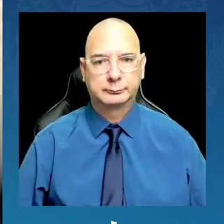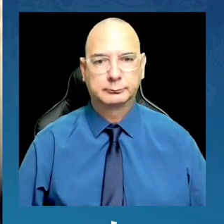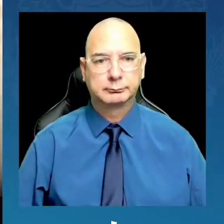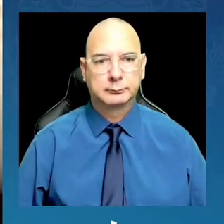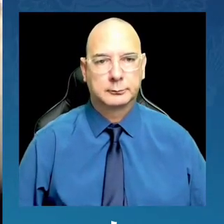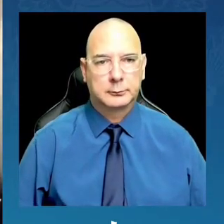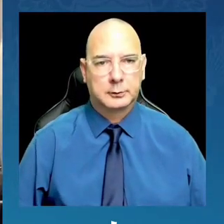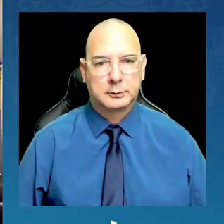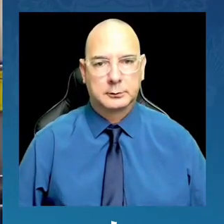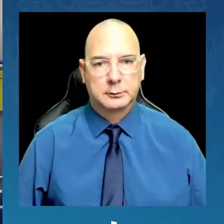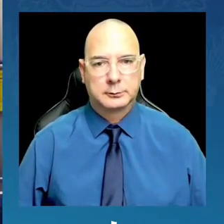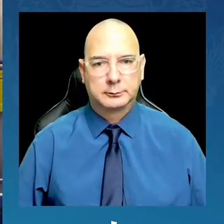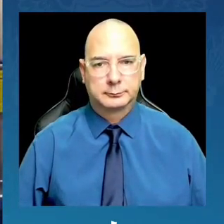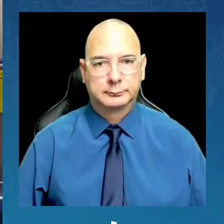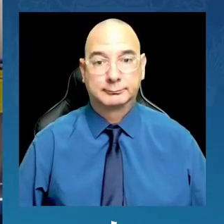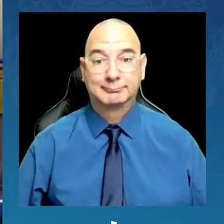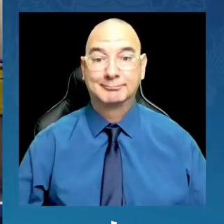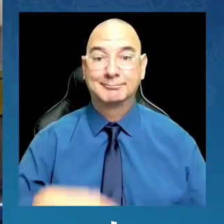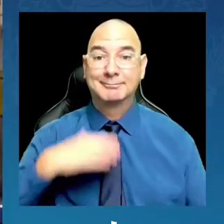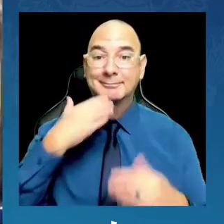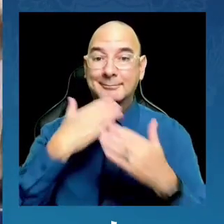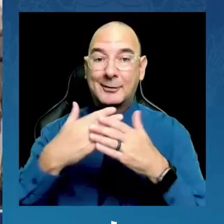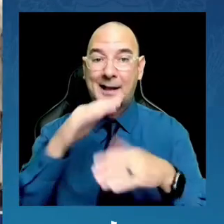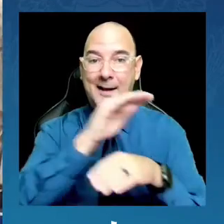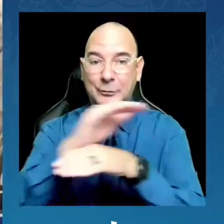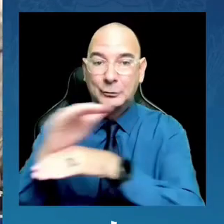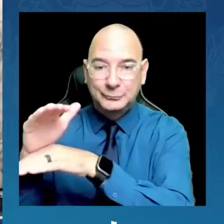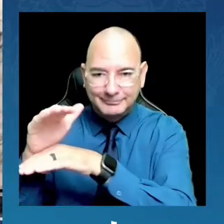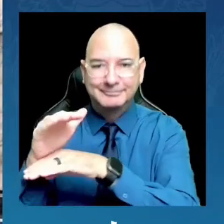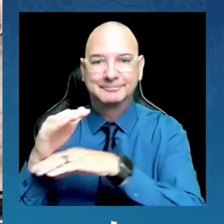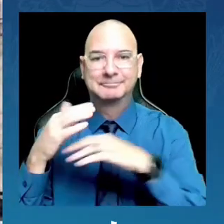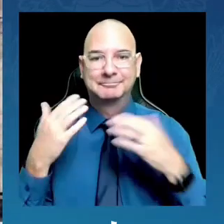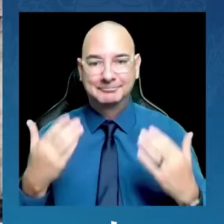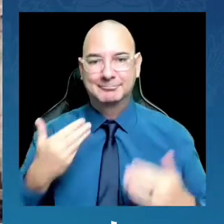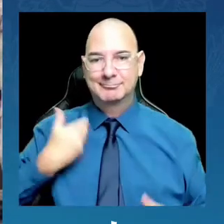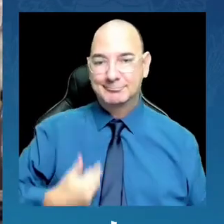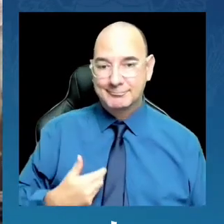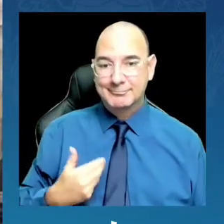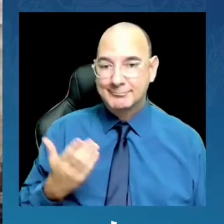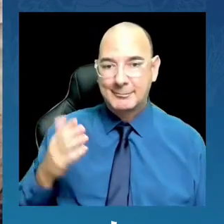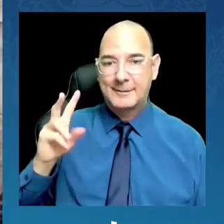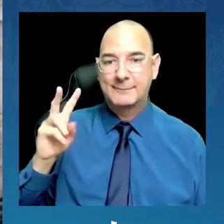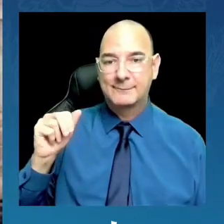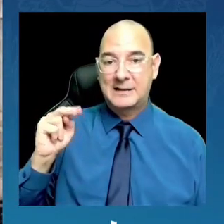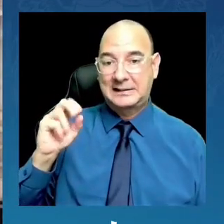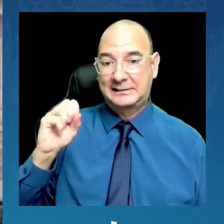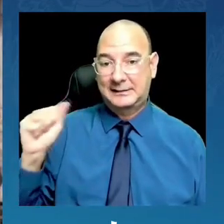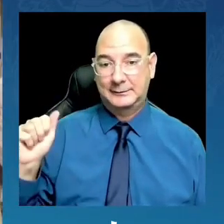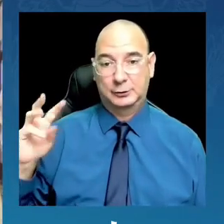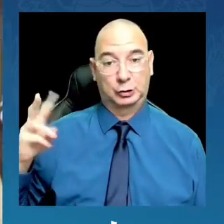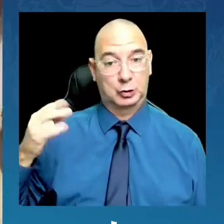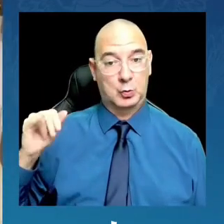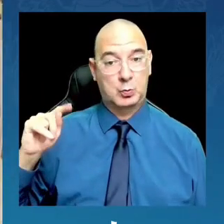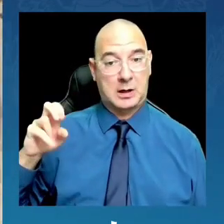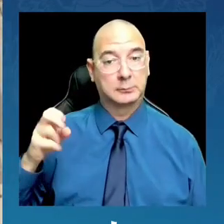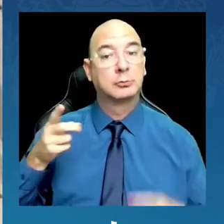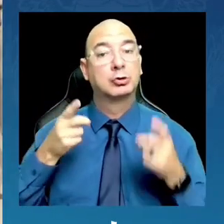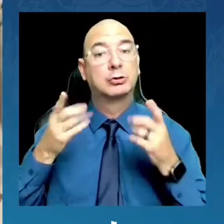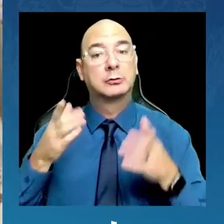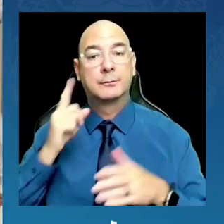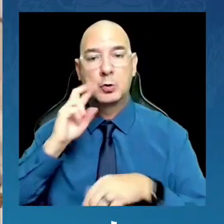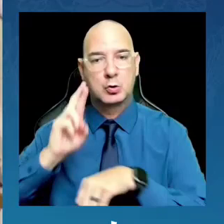Good afternoon. I'm Vanessa Weich, Director of NASA's Johnson Space Center. On